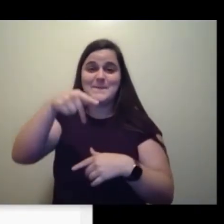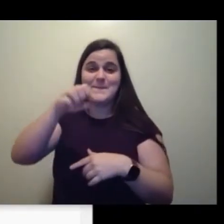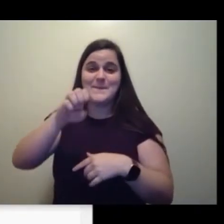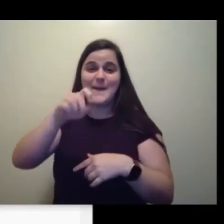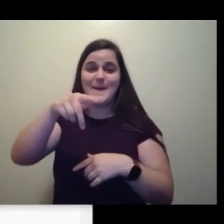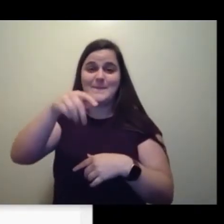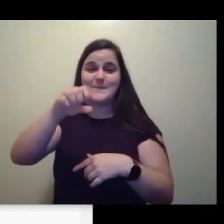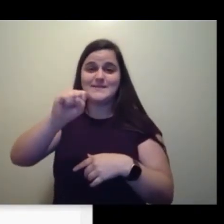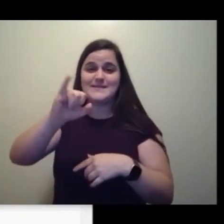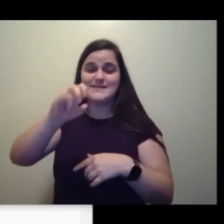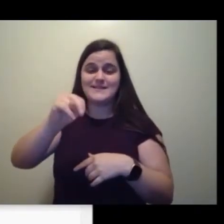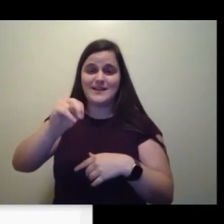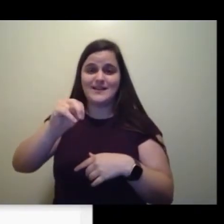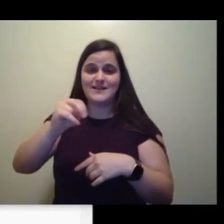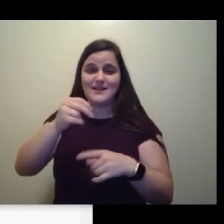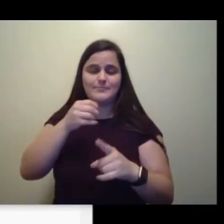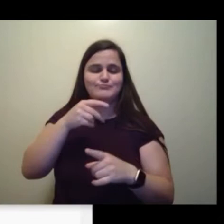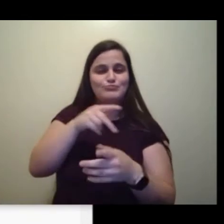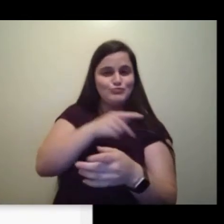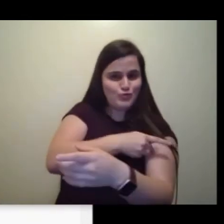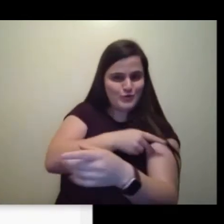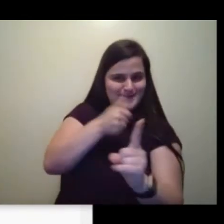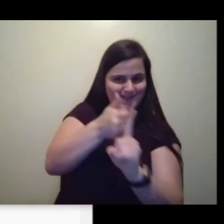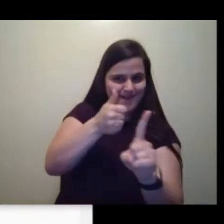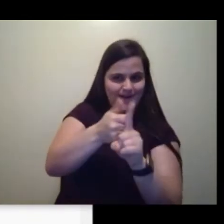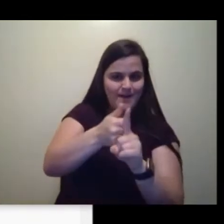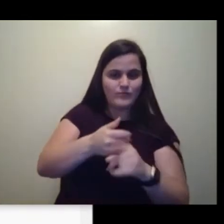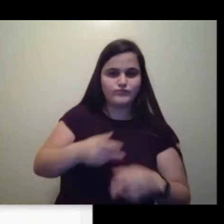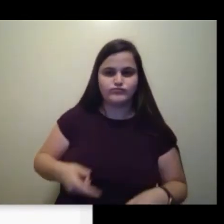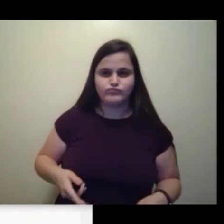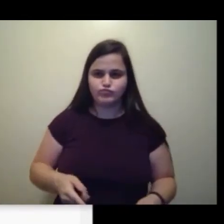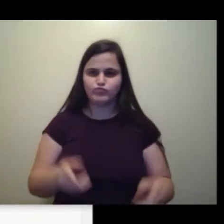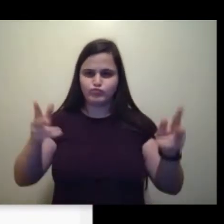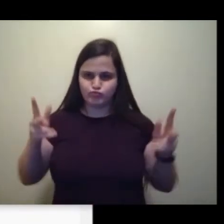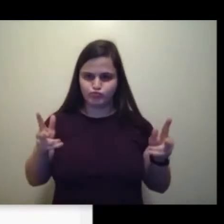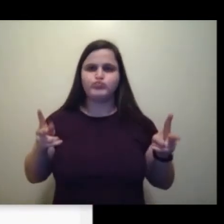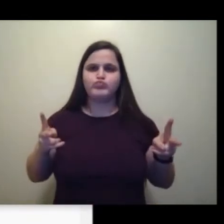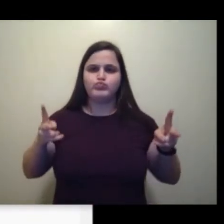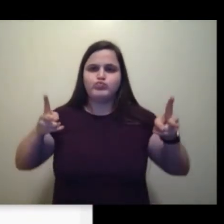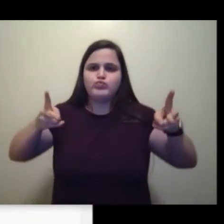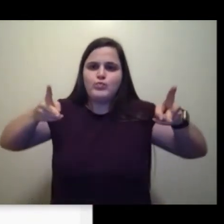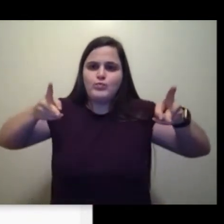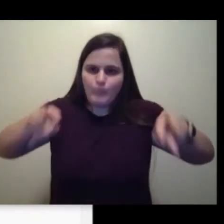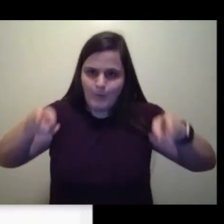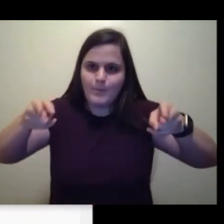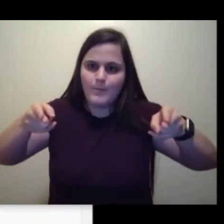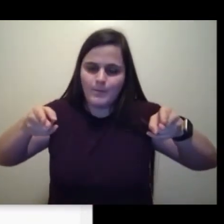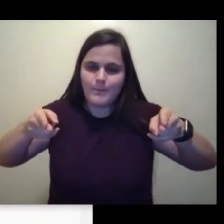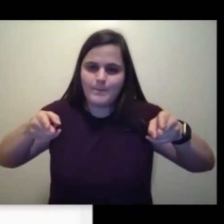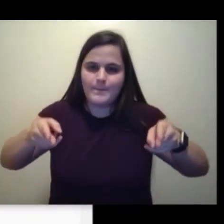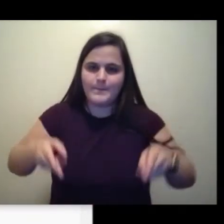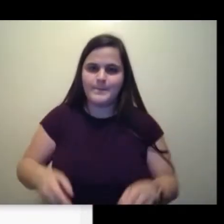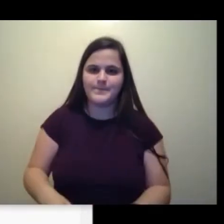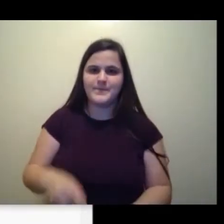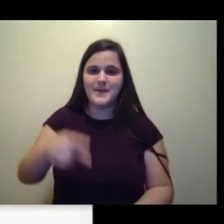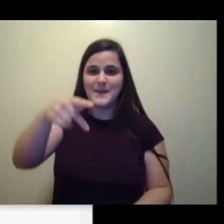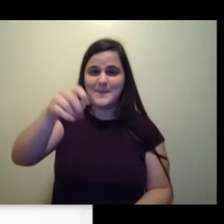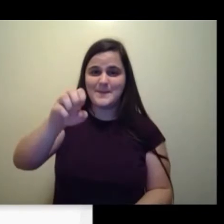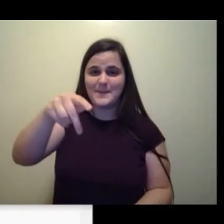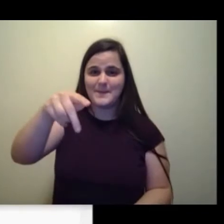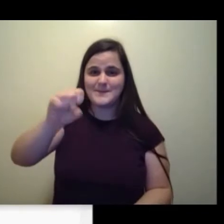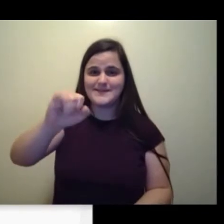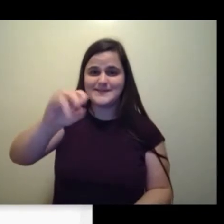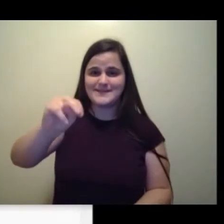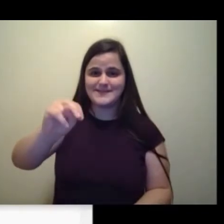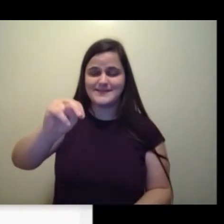pepsin, which is a protein itself made by gastric chief cells, enters the picture. Pepsin cleaves